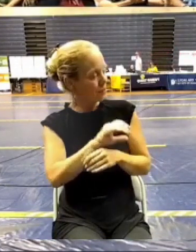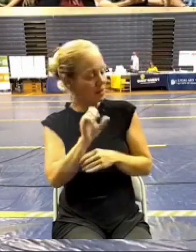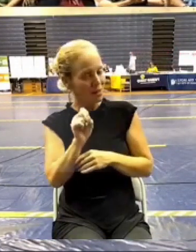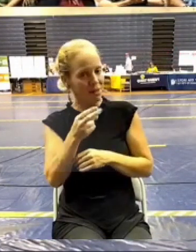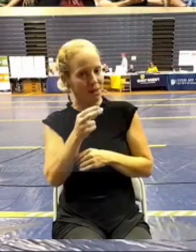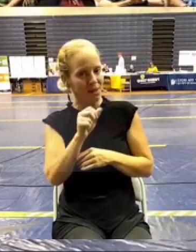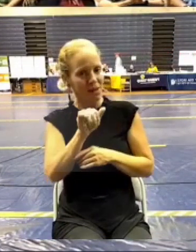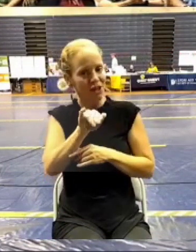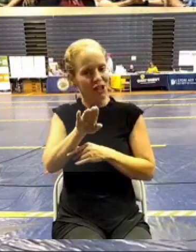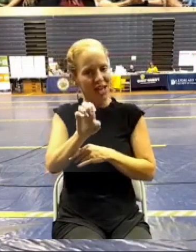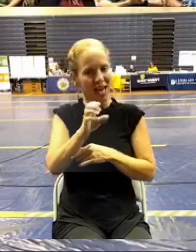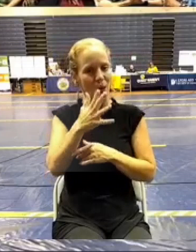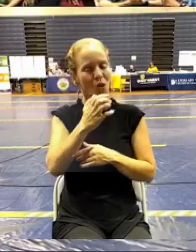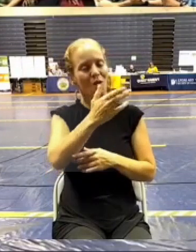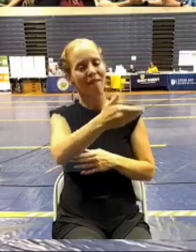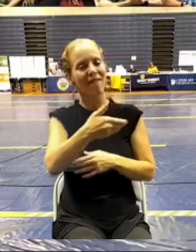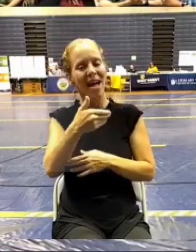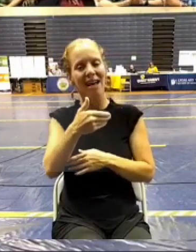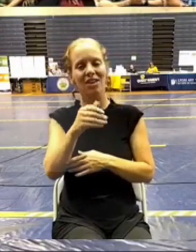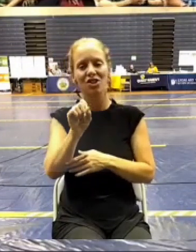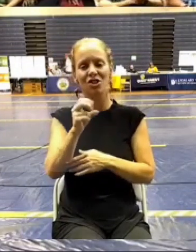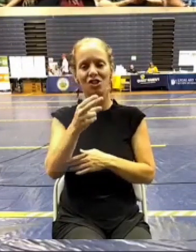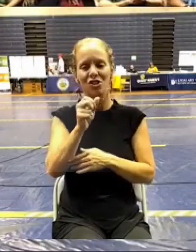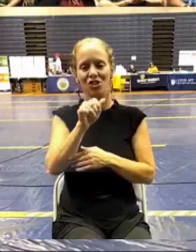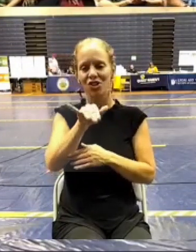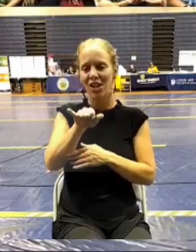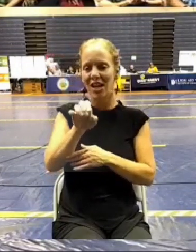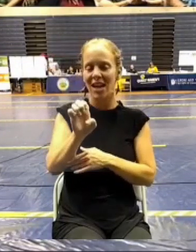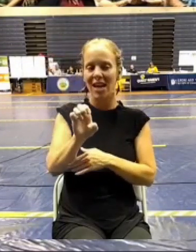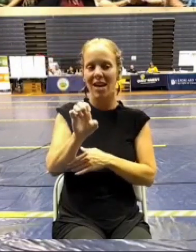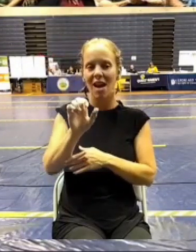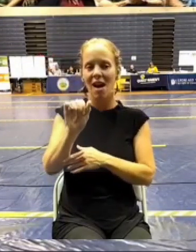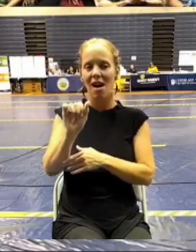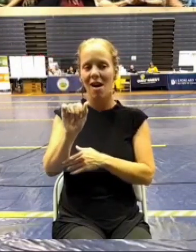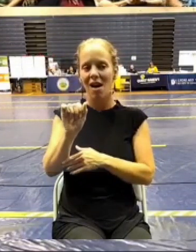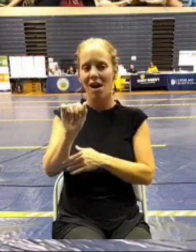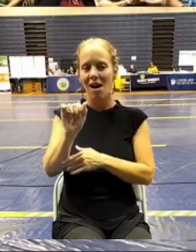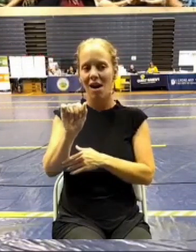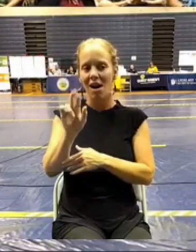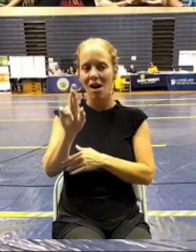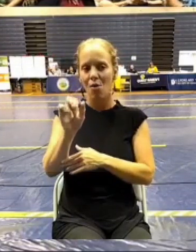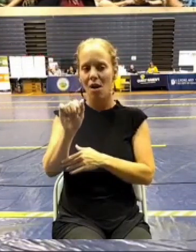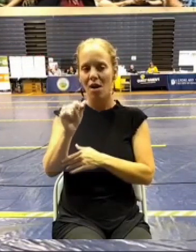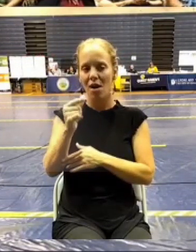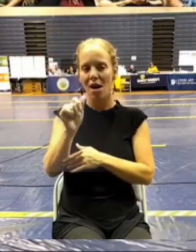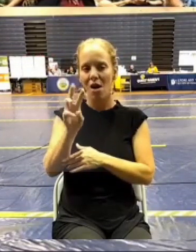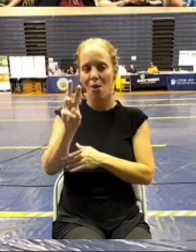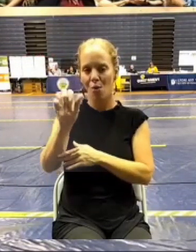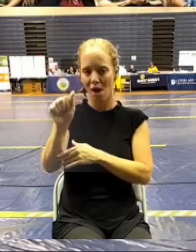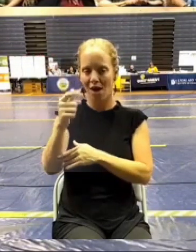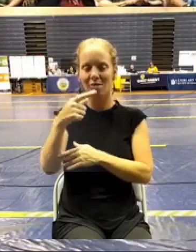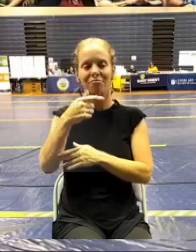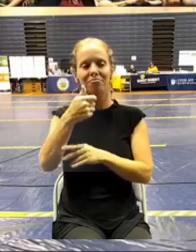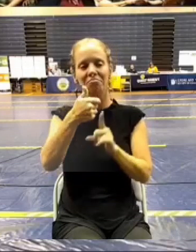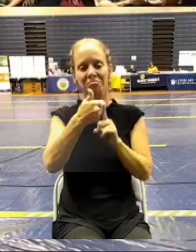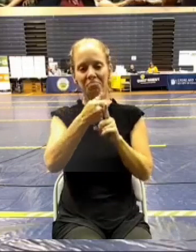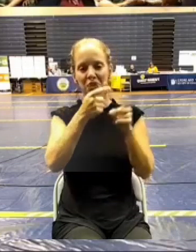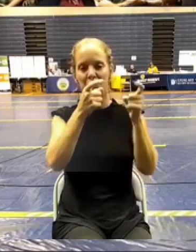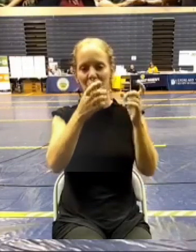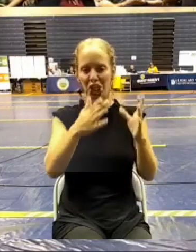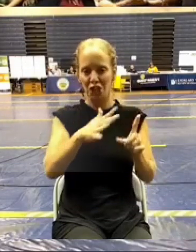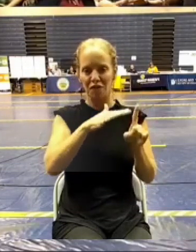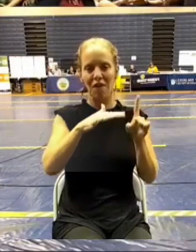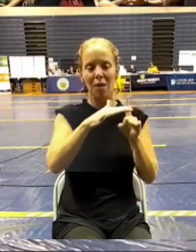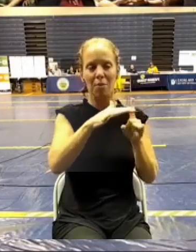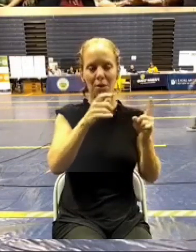Shane, I want to invite Shane Agawa to come up next. And he's our Director of Environmental Management,